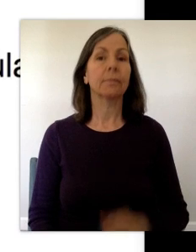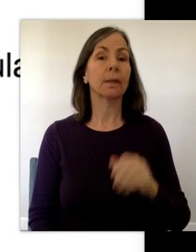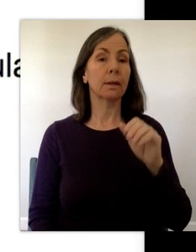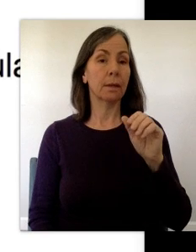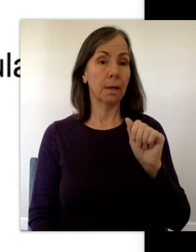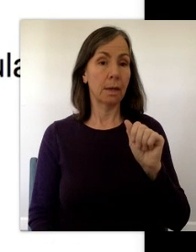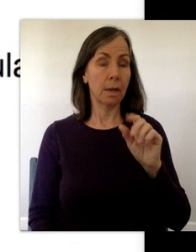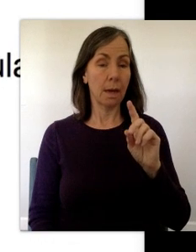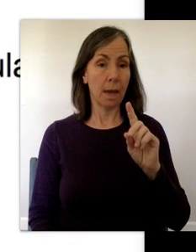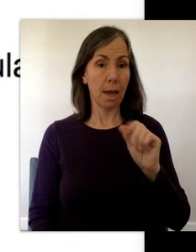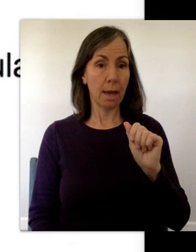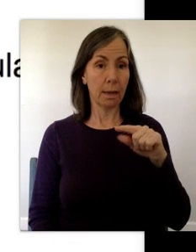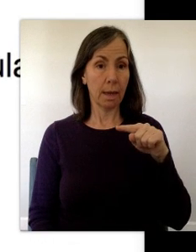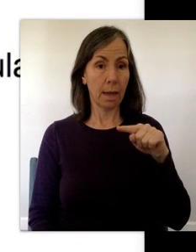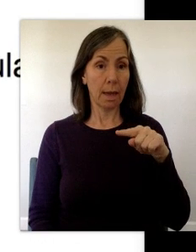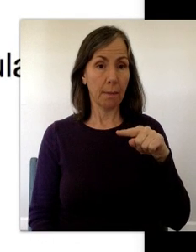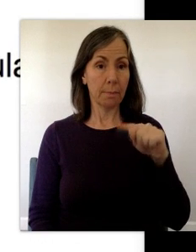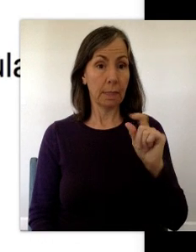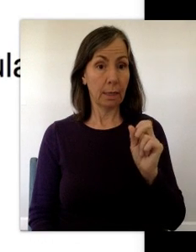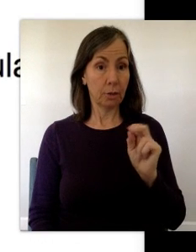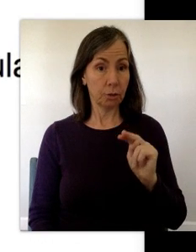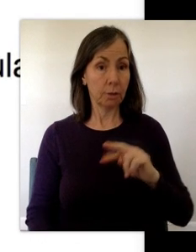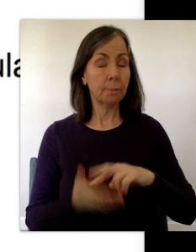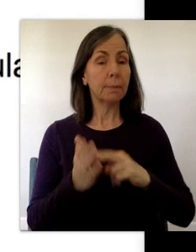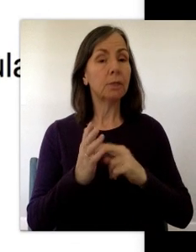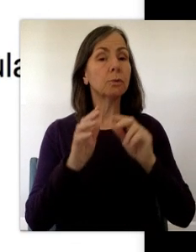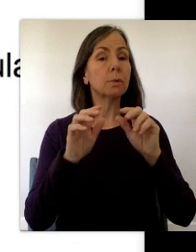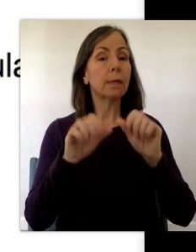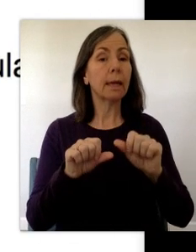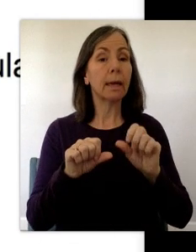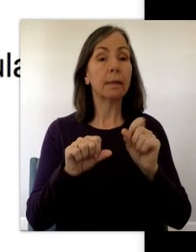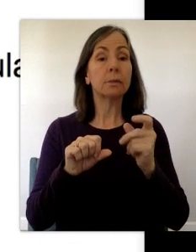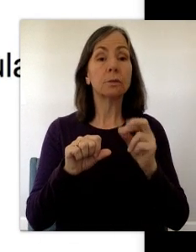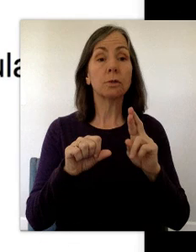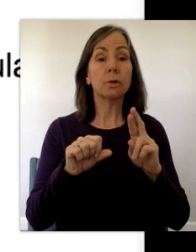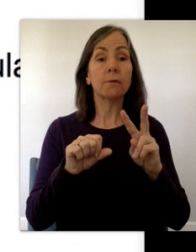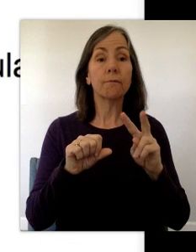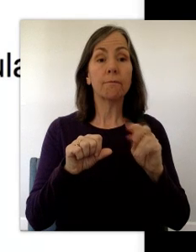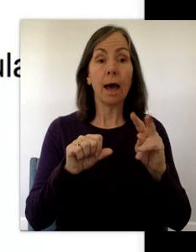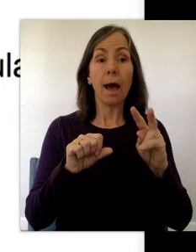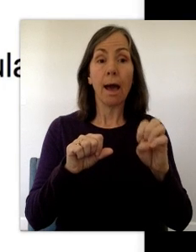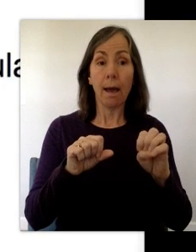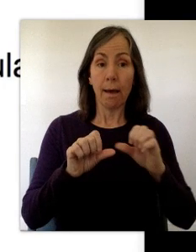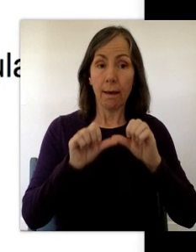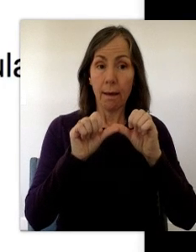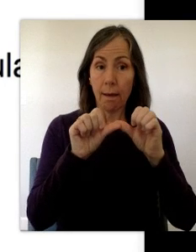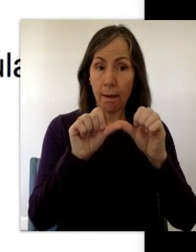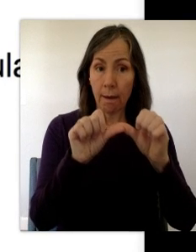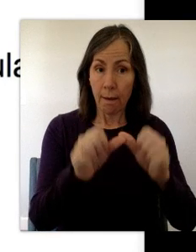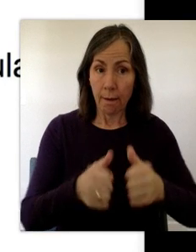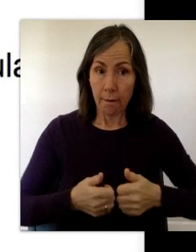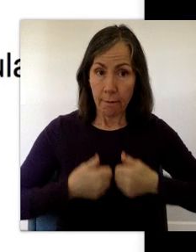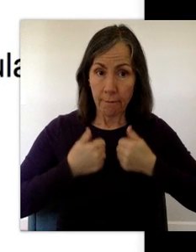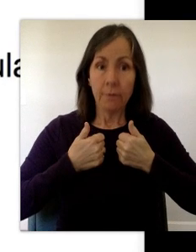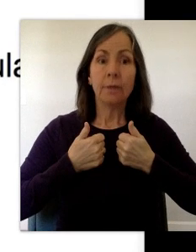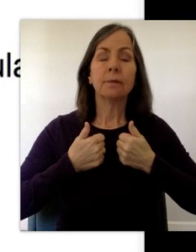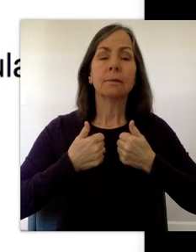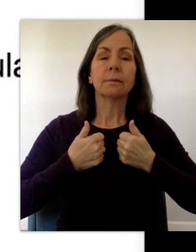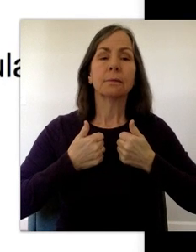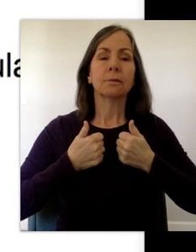Adaptation allows you to survive. So that word survive and adaptation should be tied together in